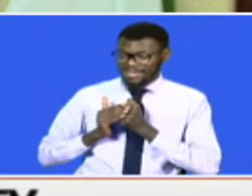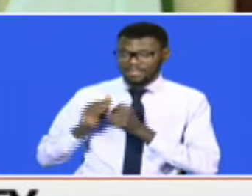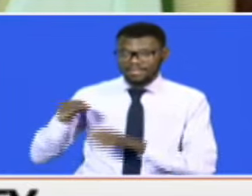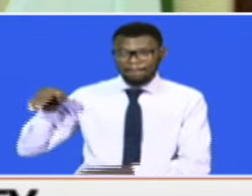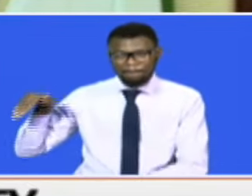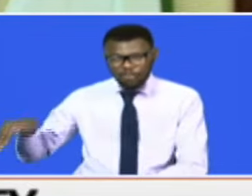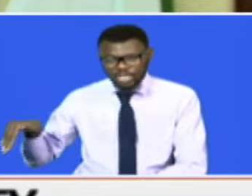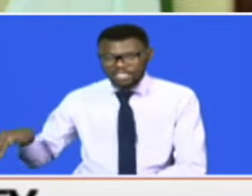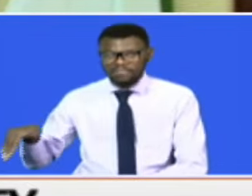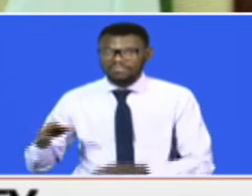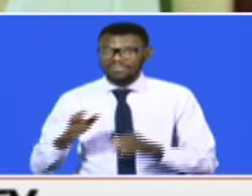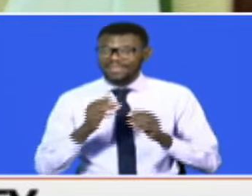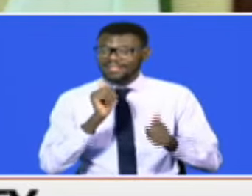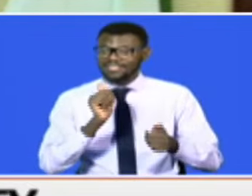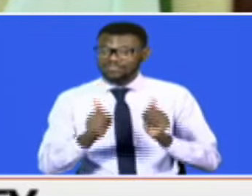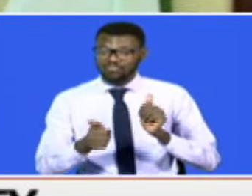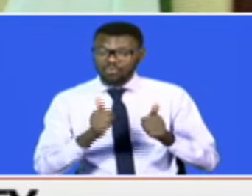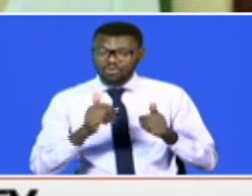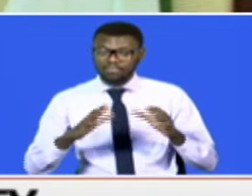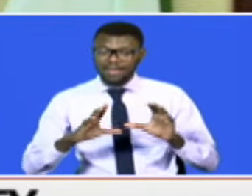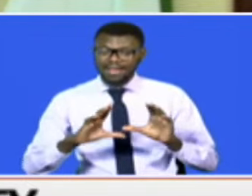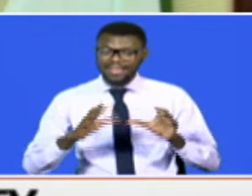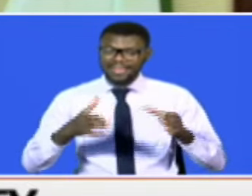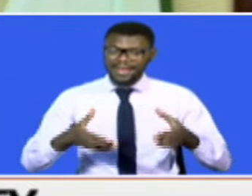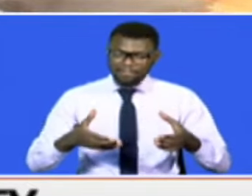sports club, so that we will be able to